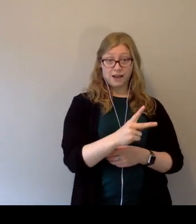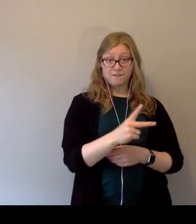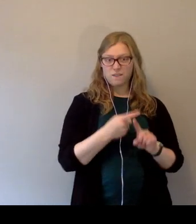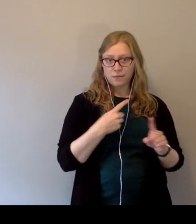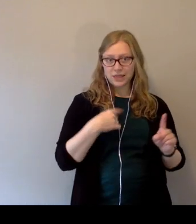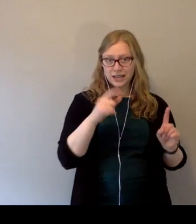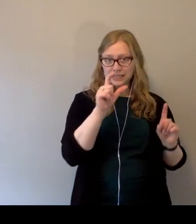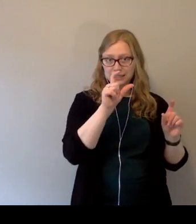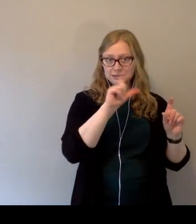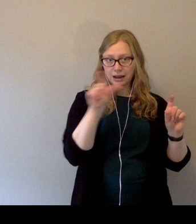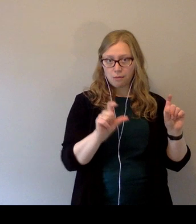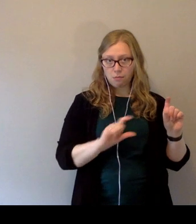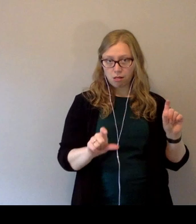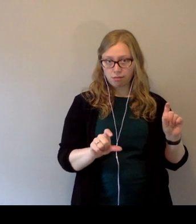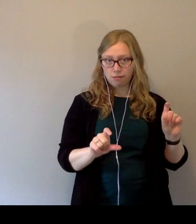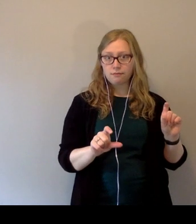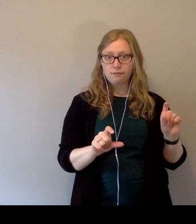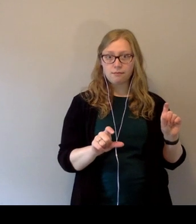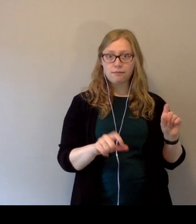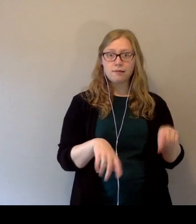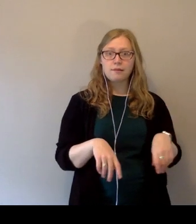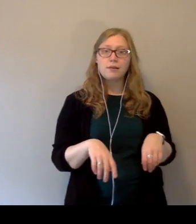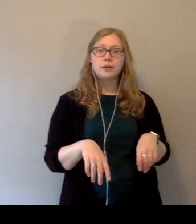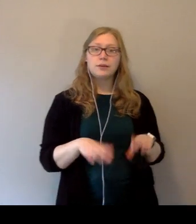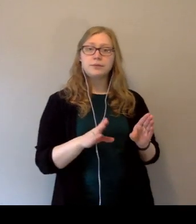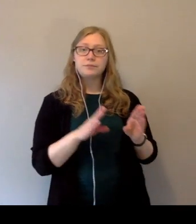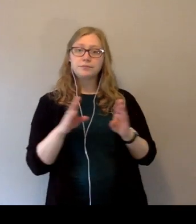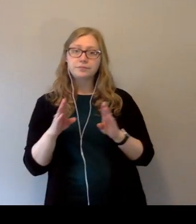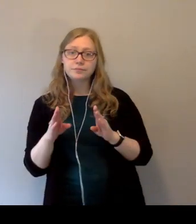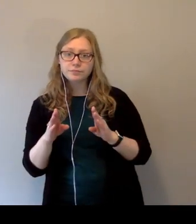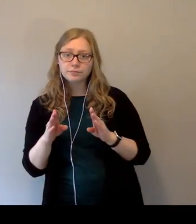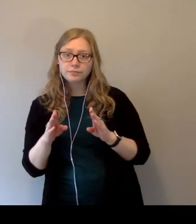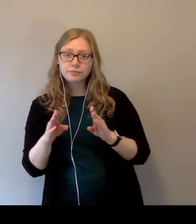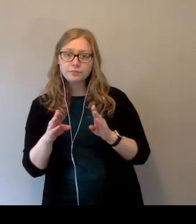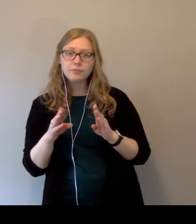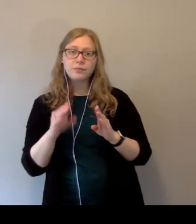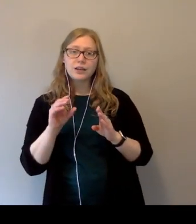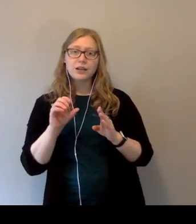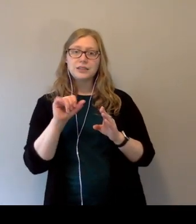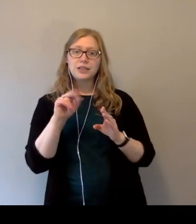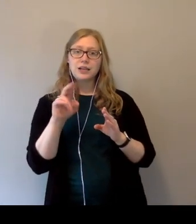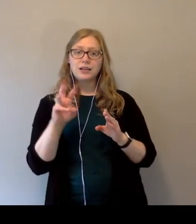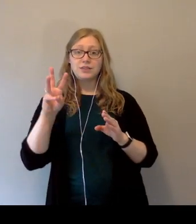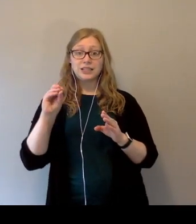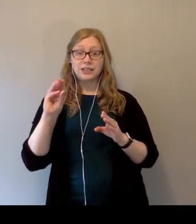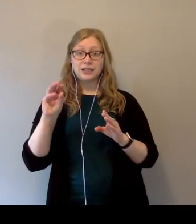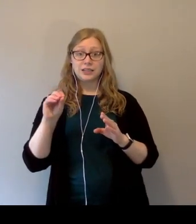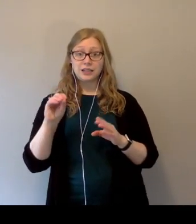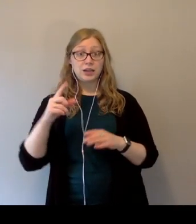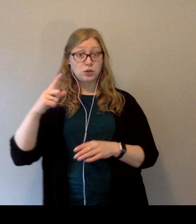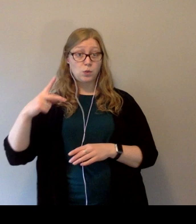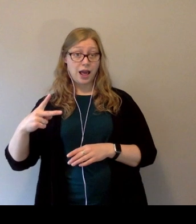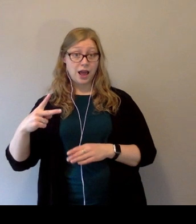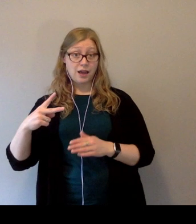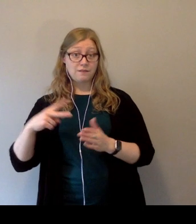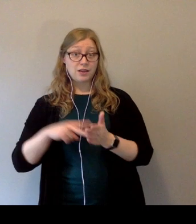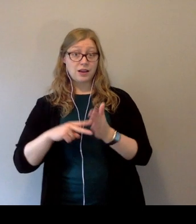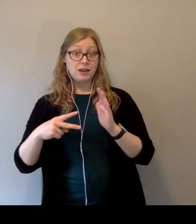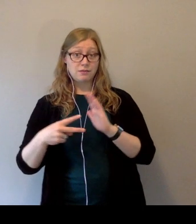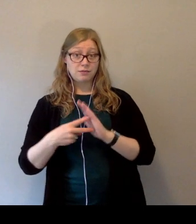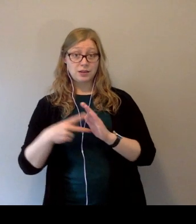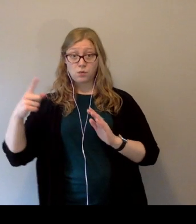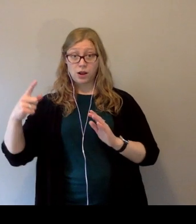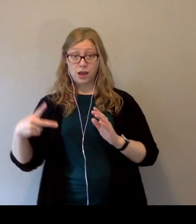same. So this is equal to 1. Then it wants us to find the sine of 60 plus the cosine of